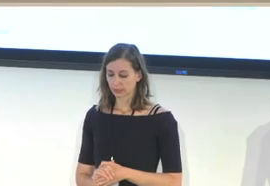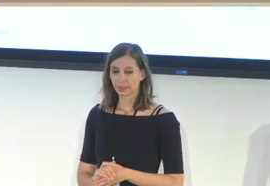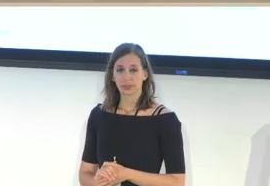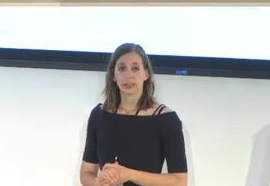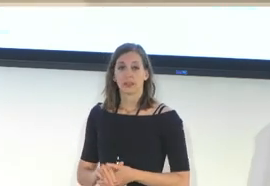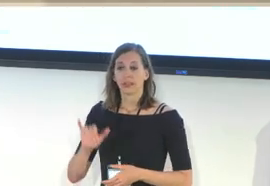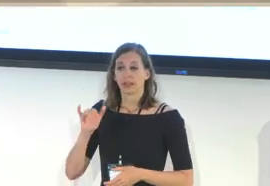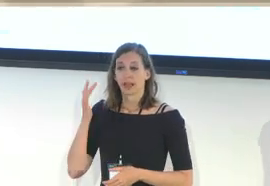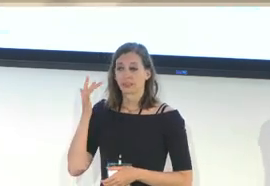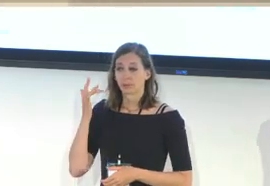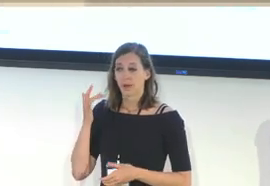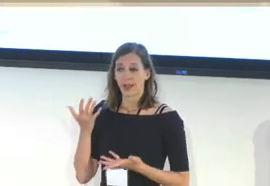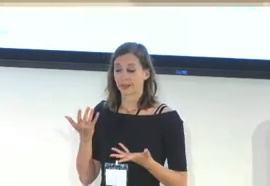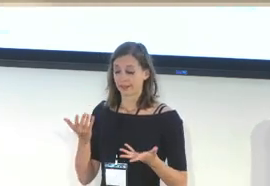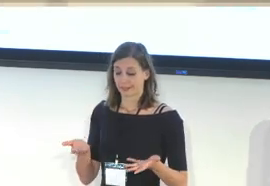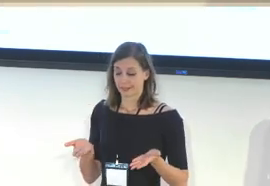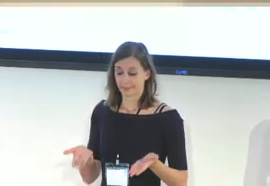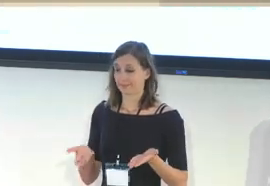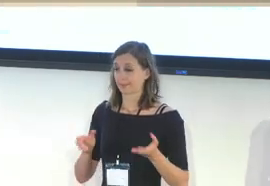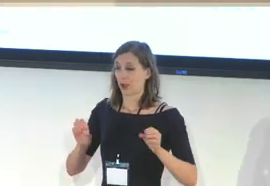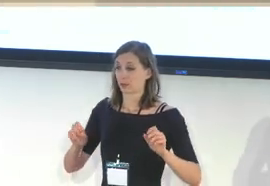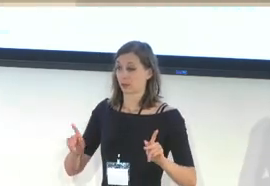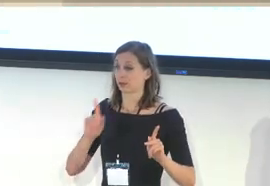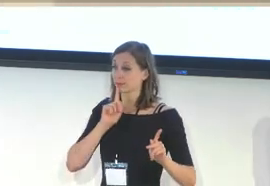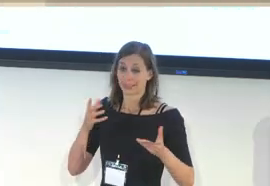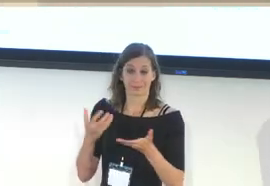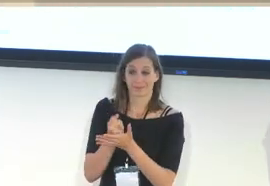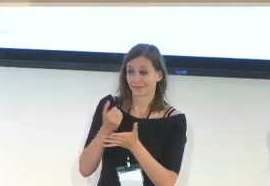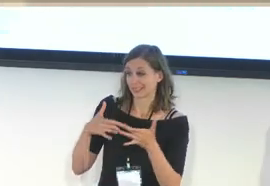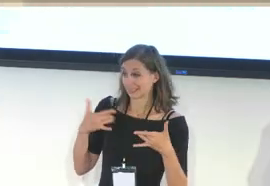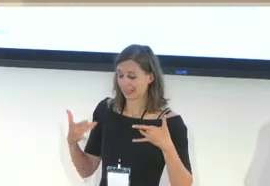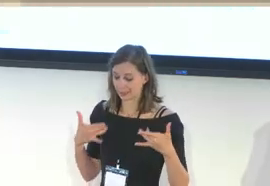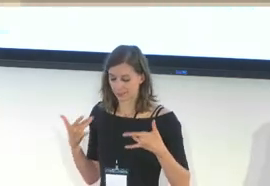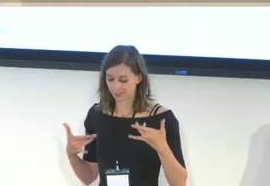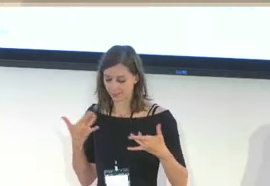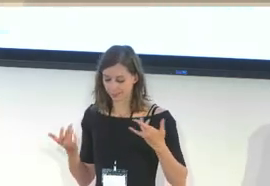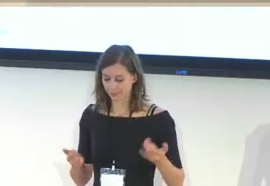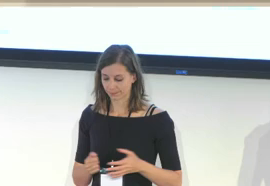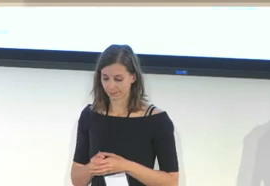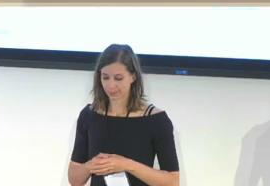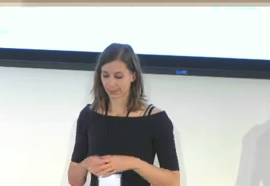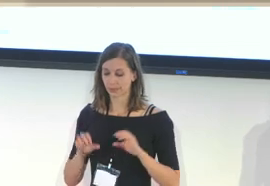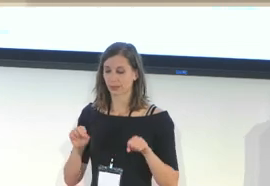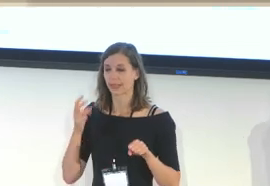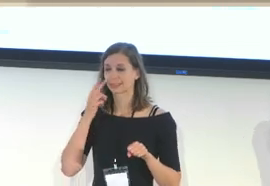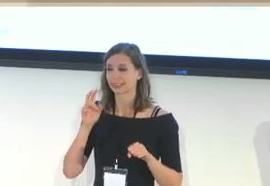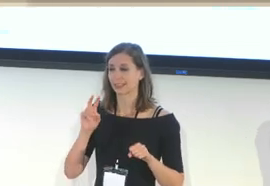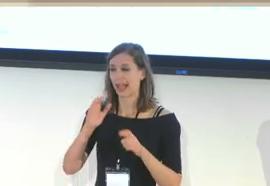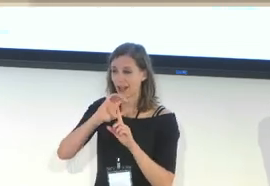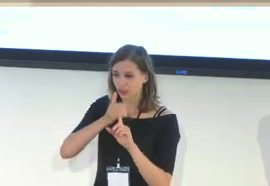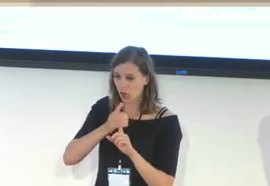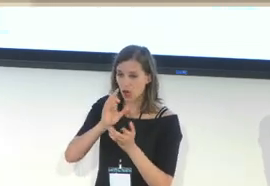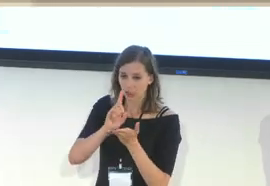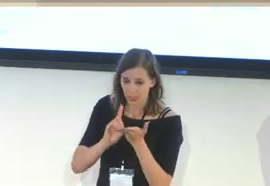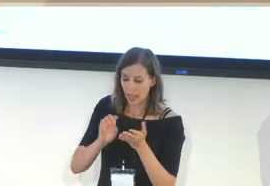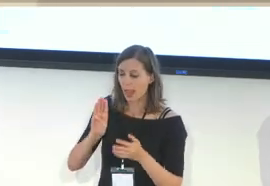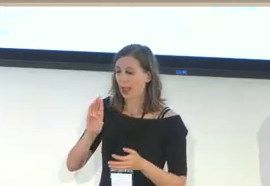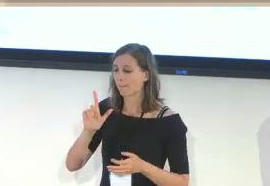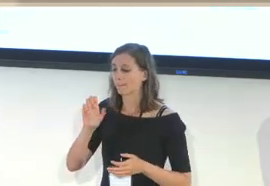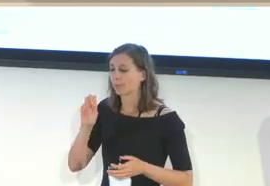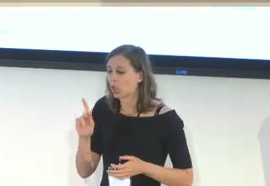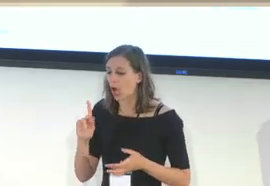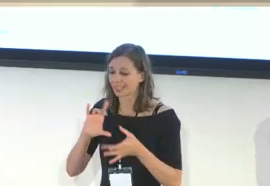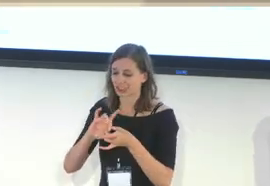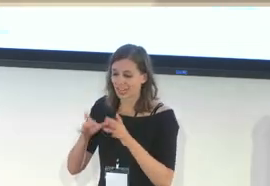so exciting and so different to what it's ever been before. So we can see around things like avatar design, blockchain, artificial